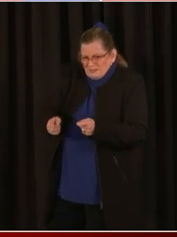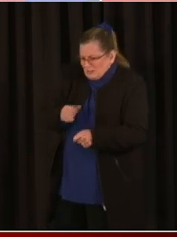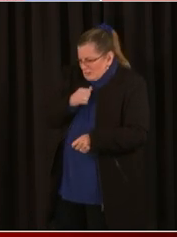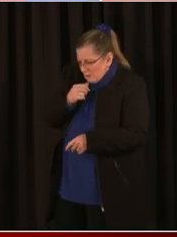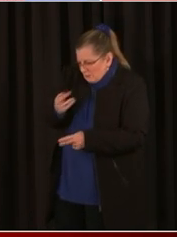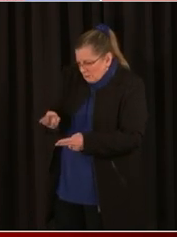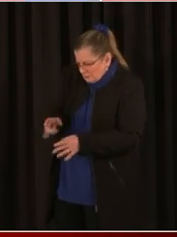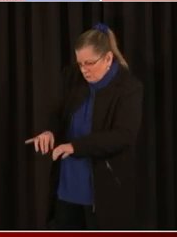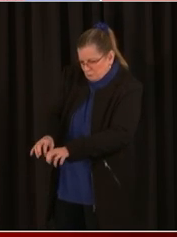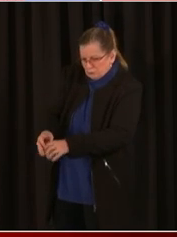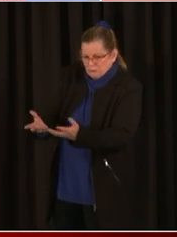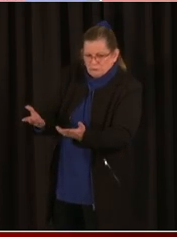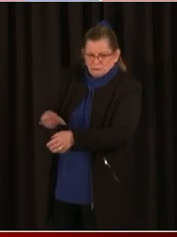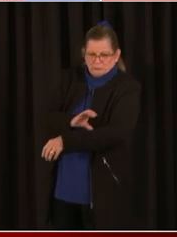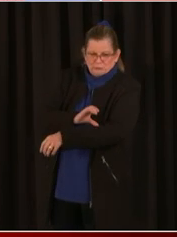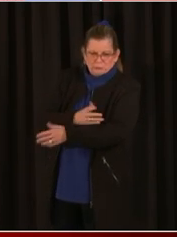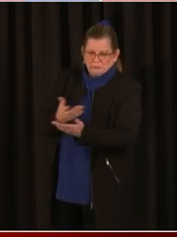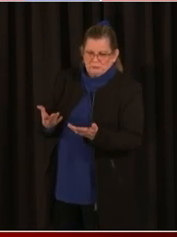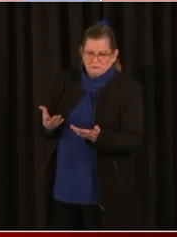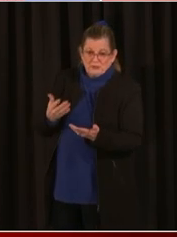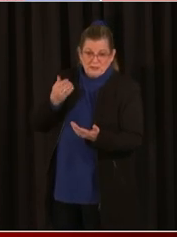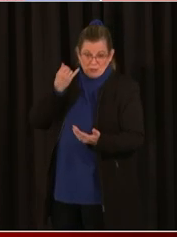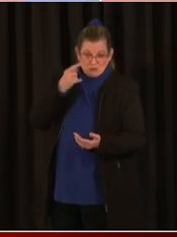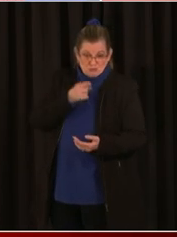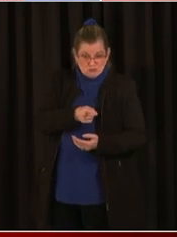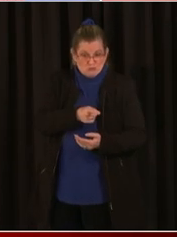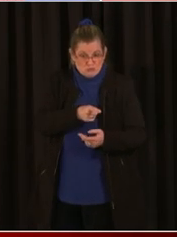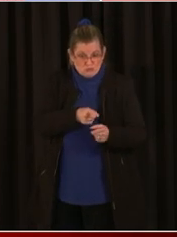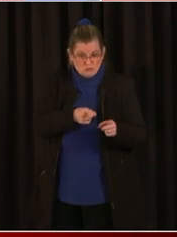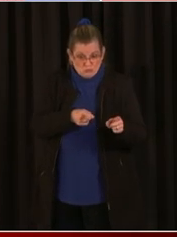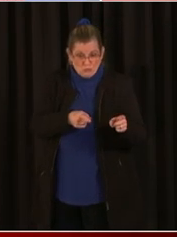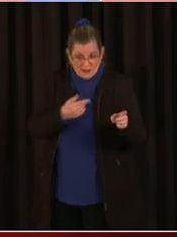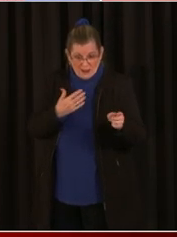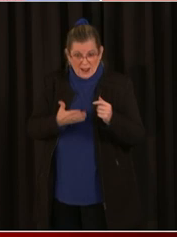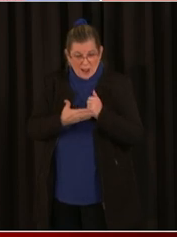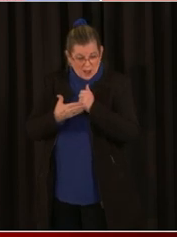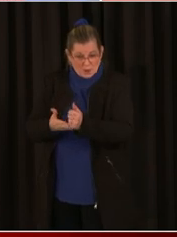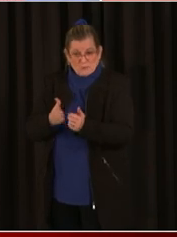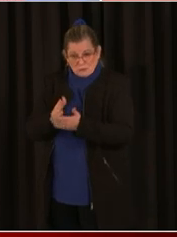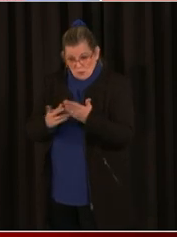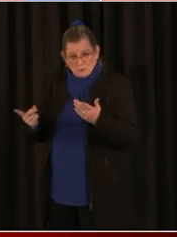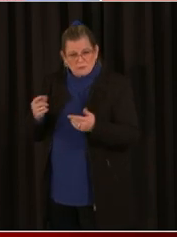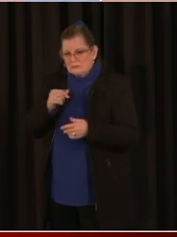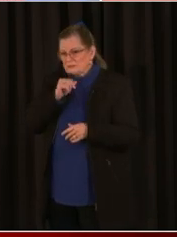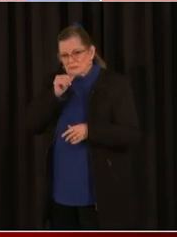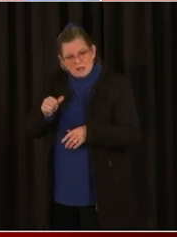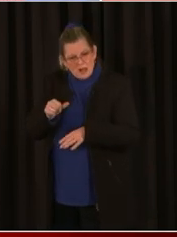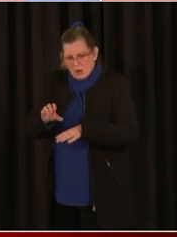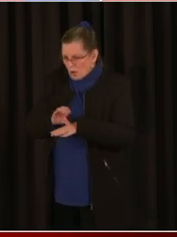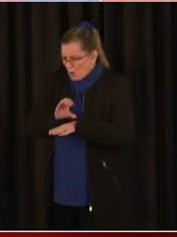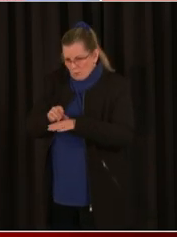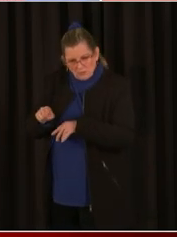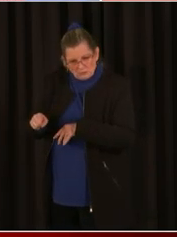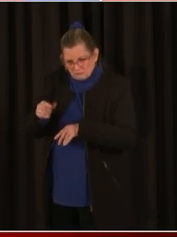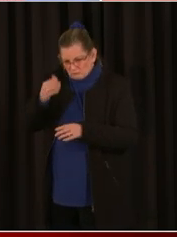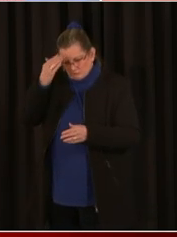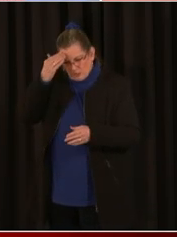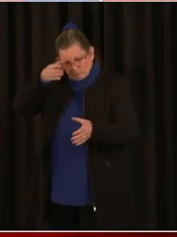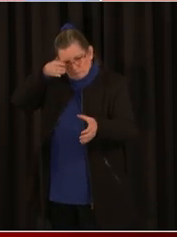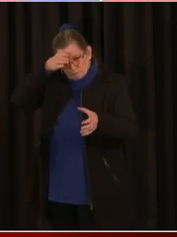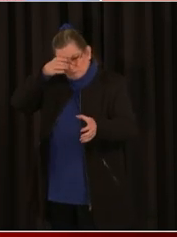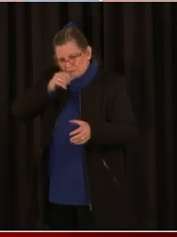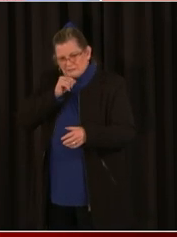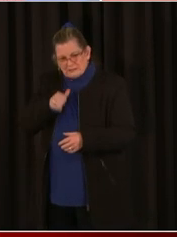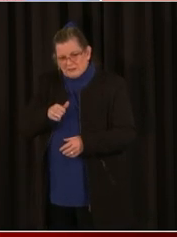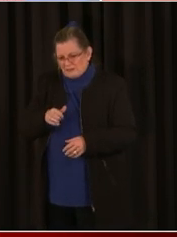with computers. Can somebody, let's say can you help somebody who is not computer literate, say you don't live in their